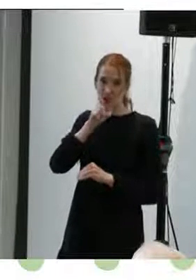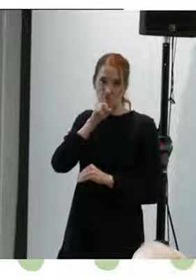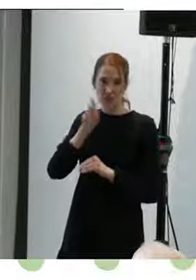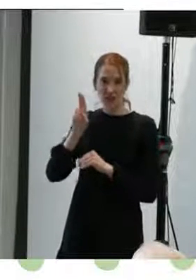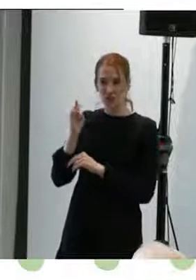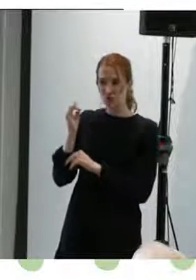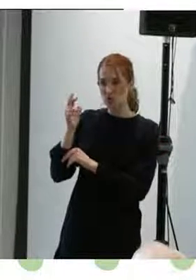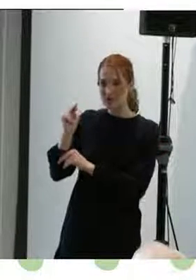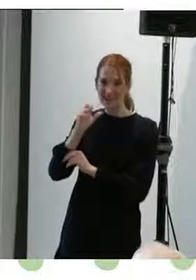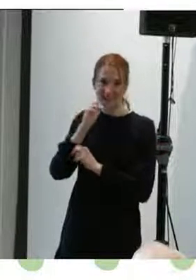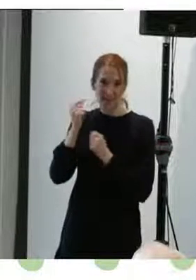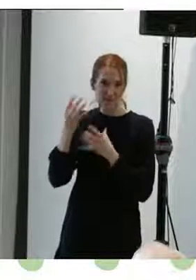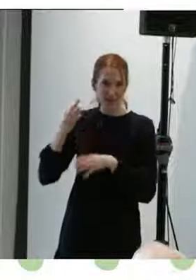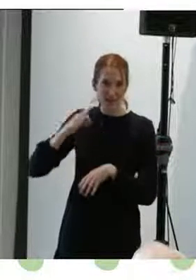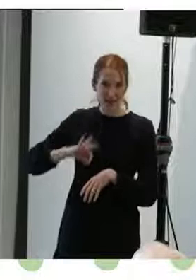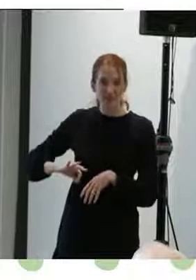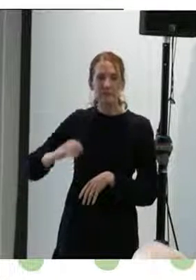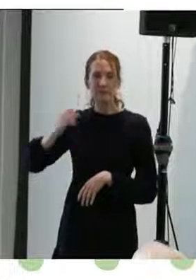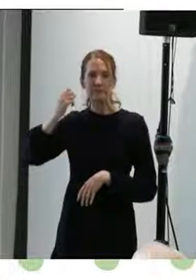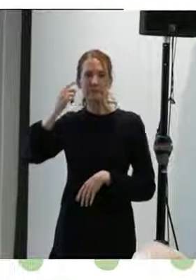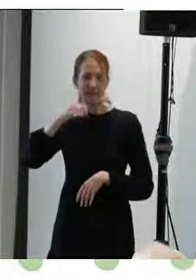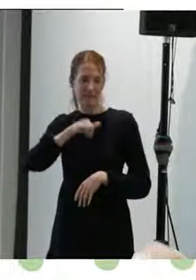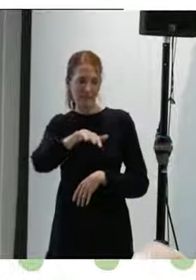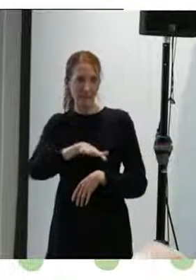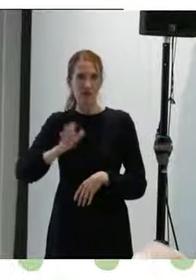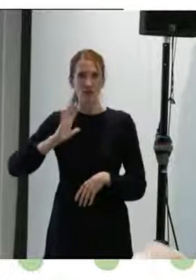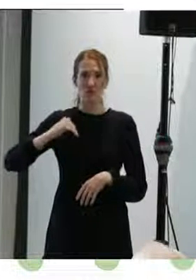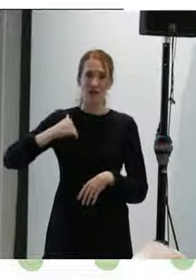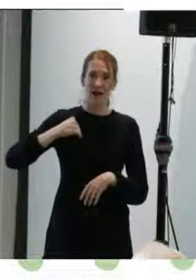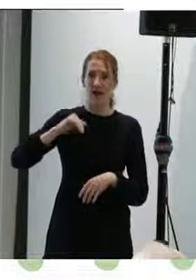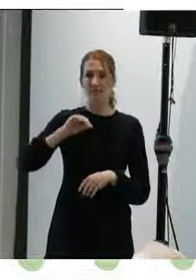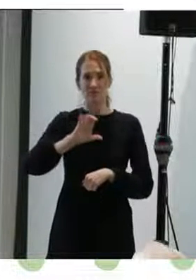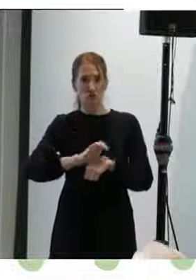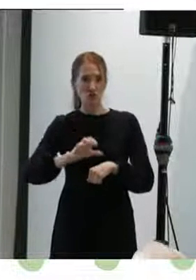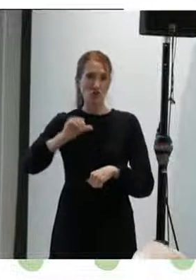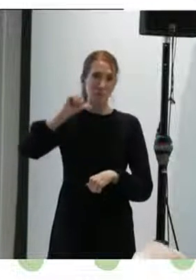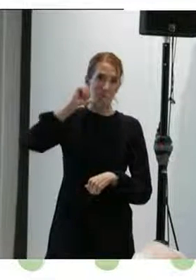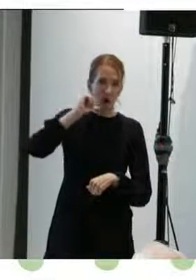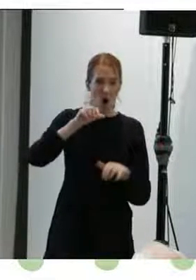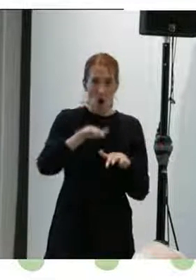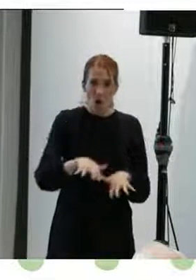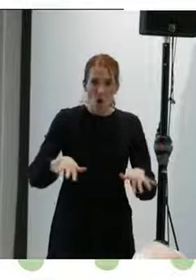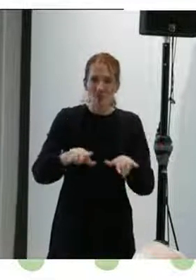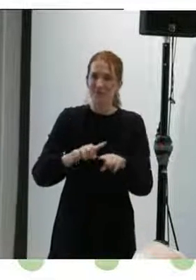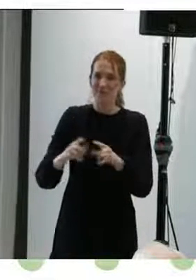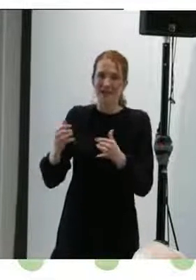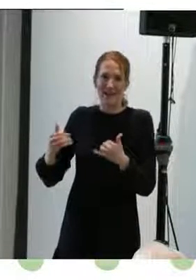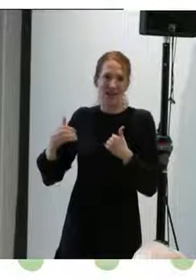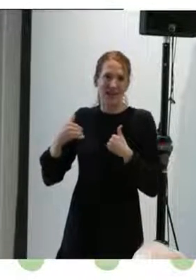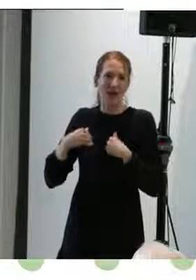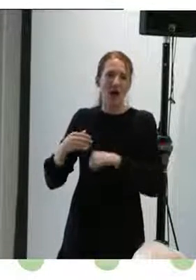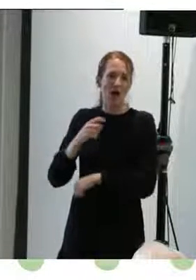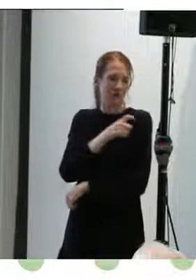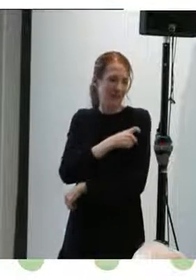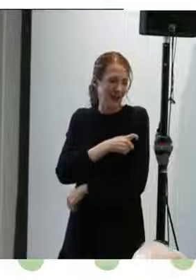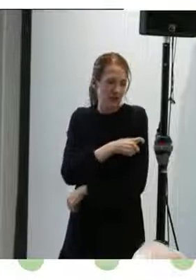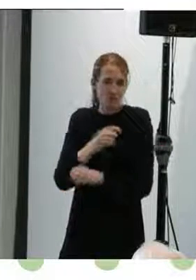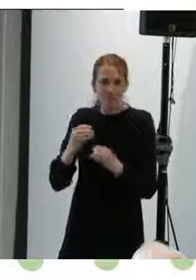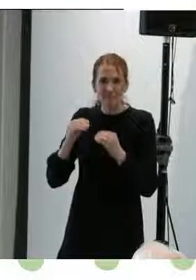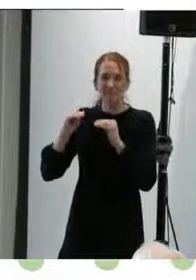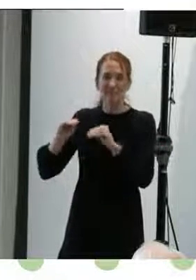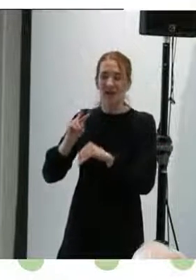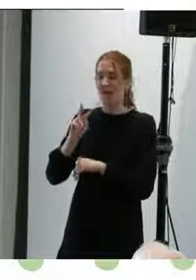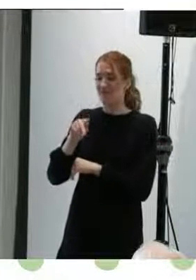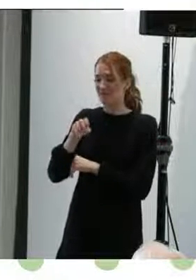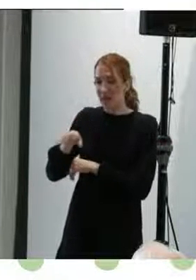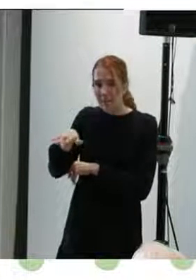neighborhoods that once had a church and a bar on every corner now have tattoo parlors, liquor stores, and vape shops. When I was in